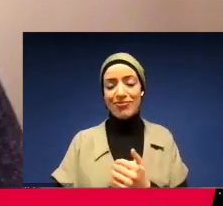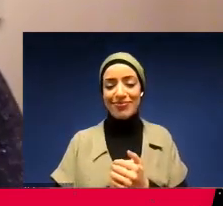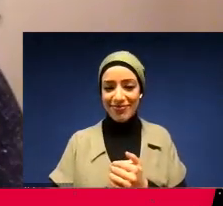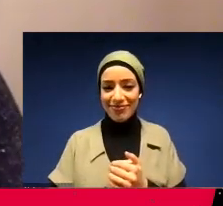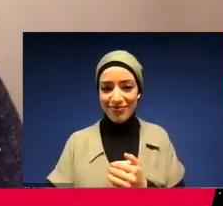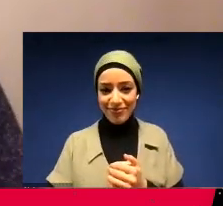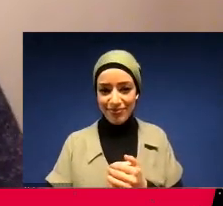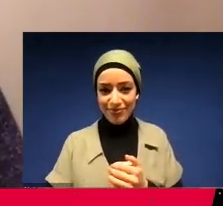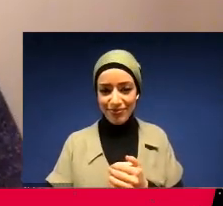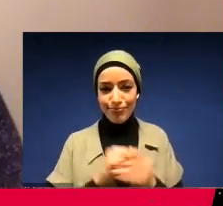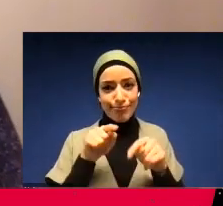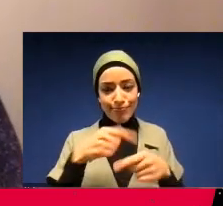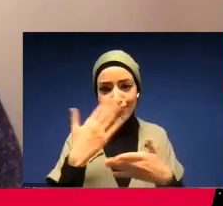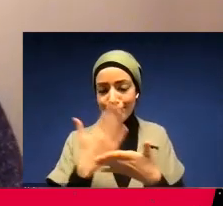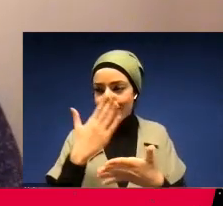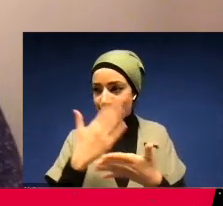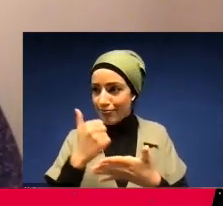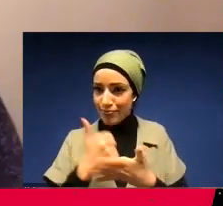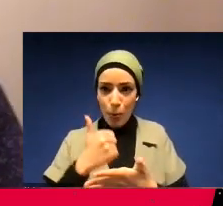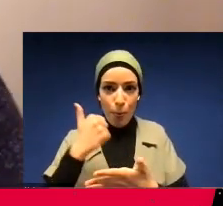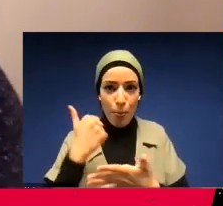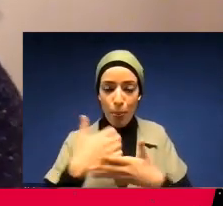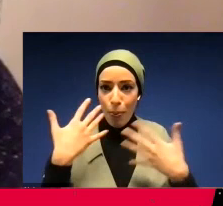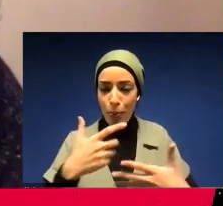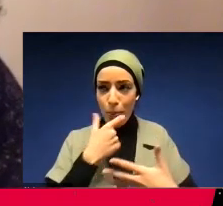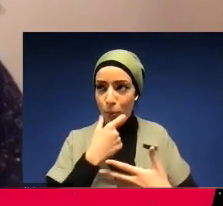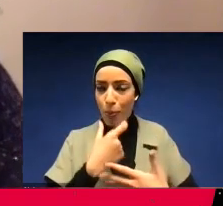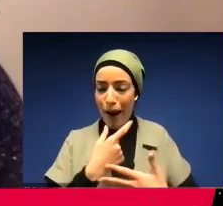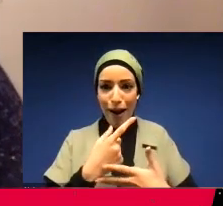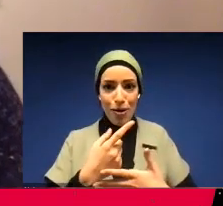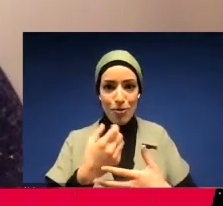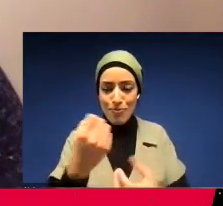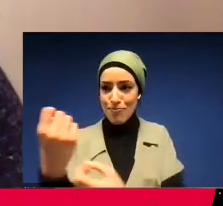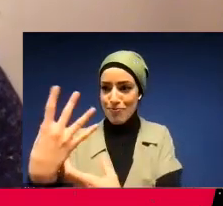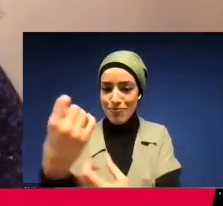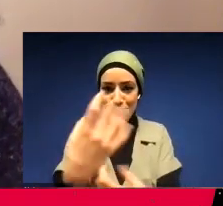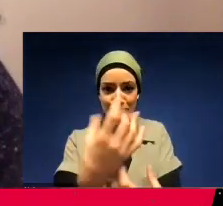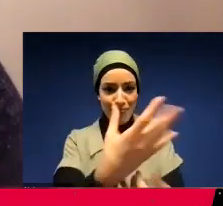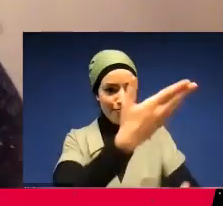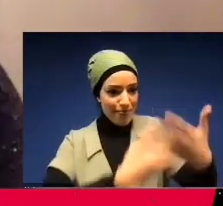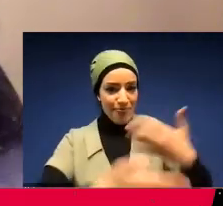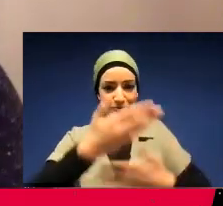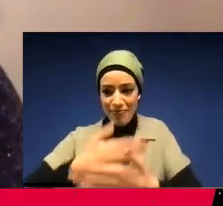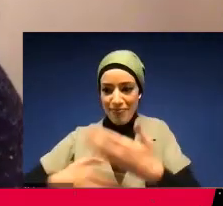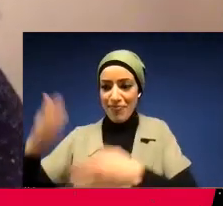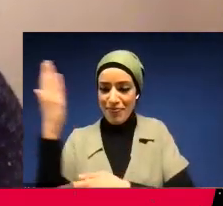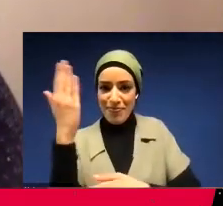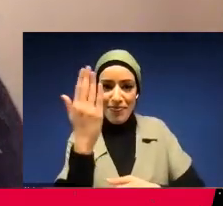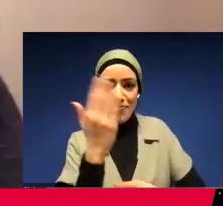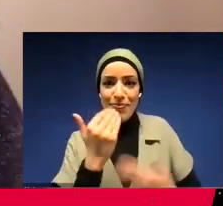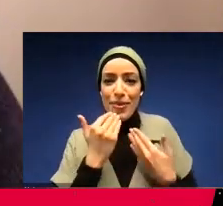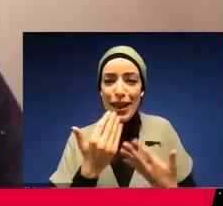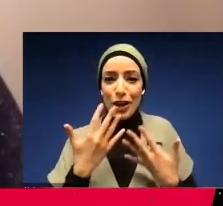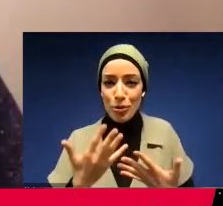these were all incredible, incredible talks. And thank you so much for taking the time today to like speak to all of us,